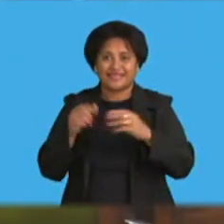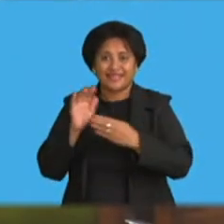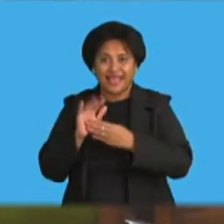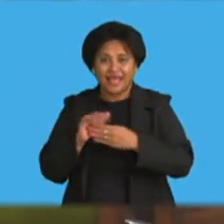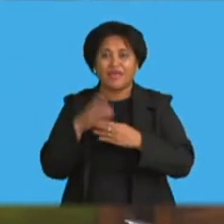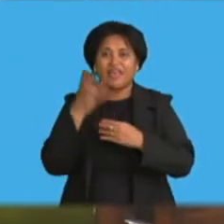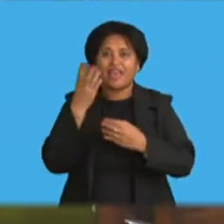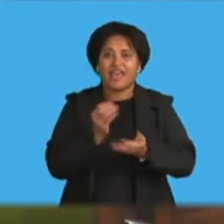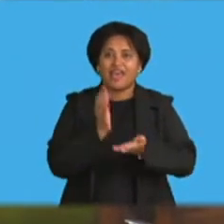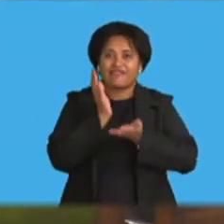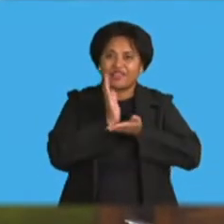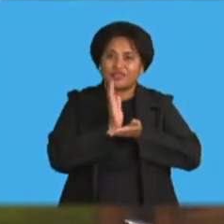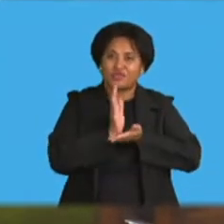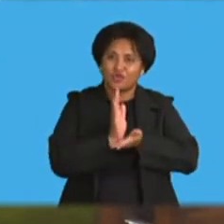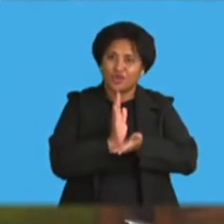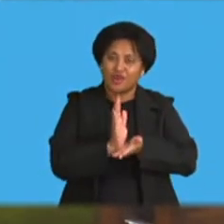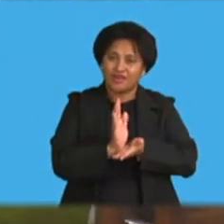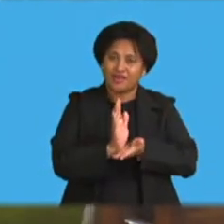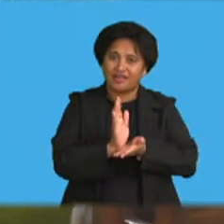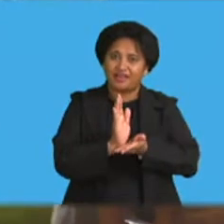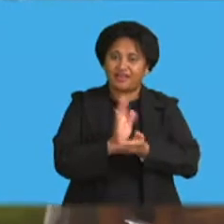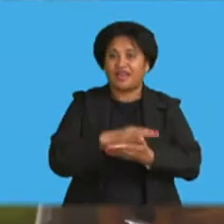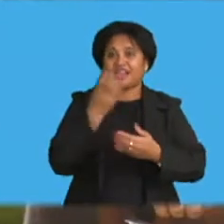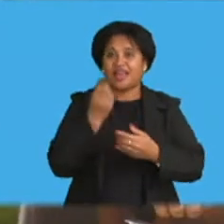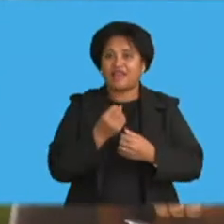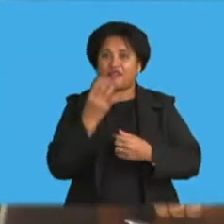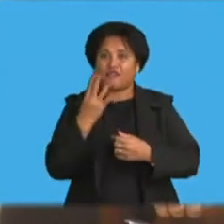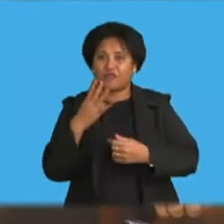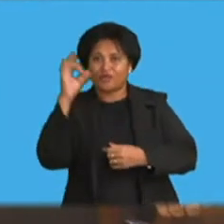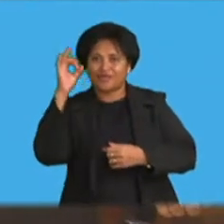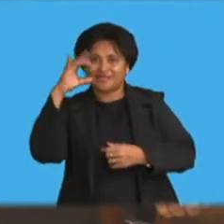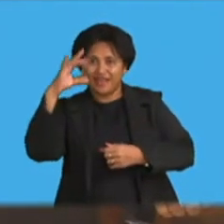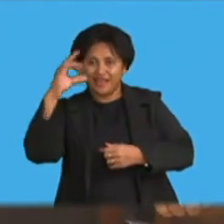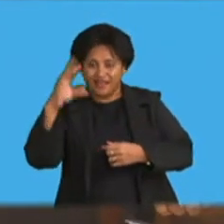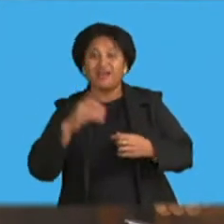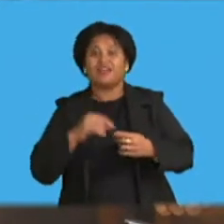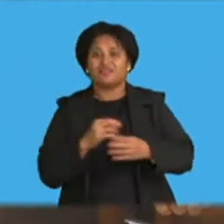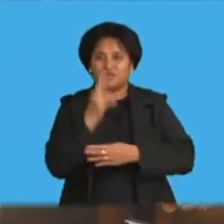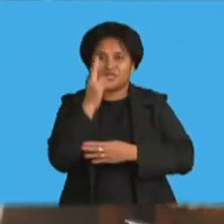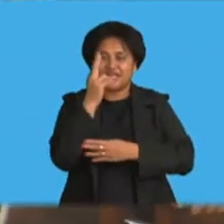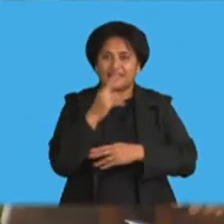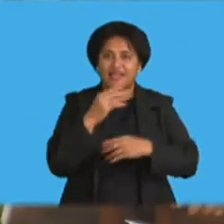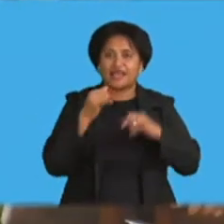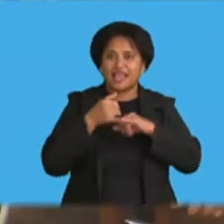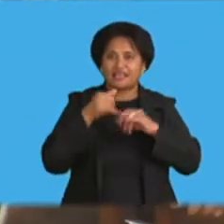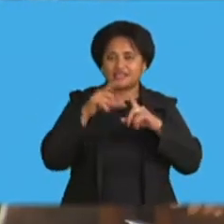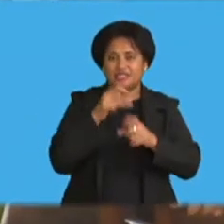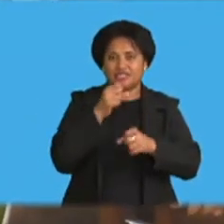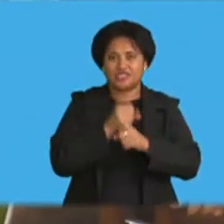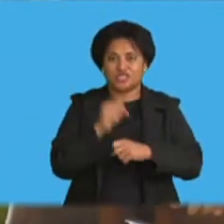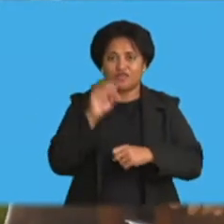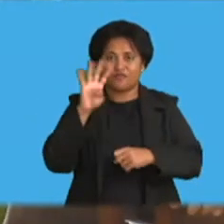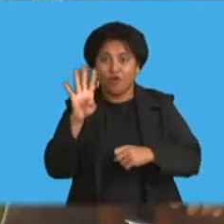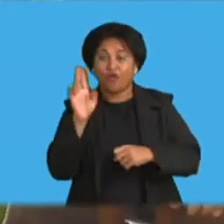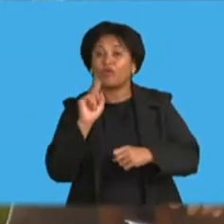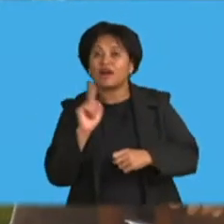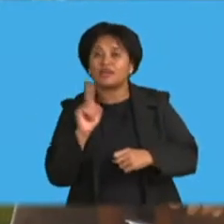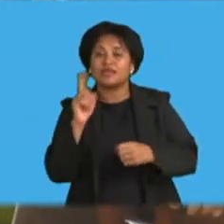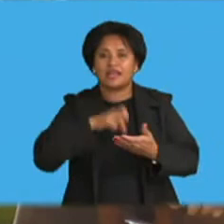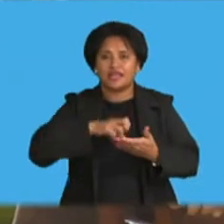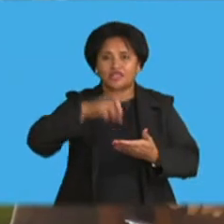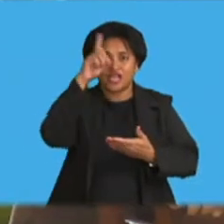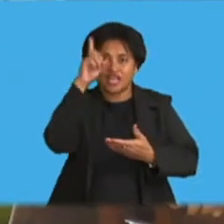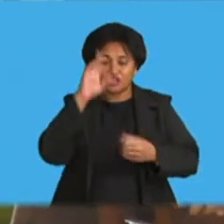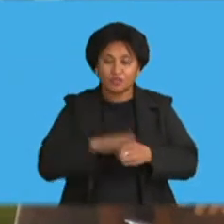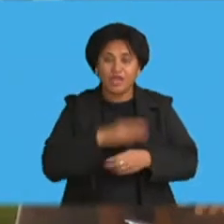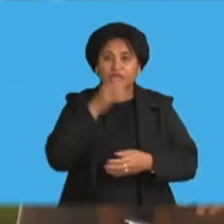drua being guided by a four-pointed star representing Sustainable Development Goal 4, which is of course quality education to ensure